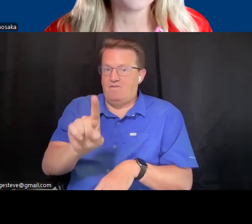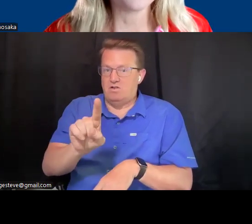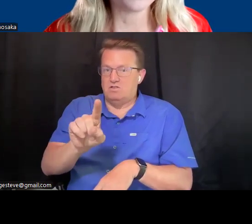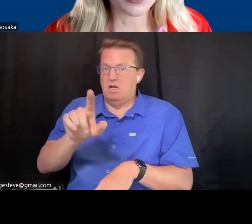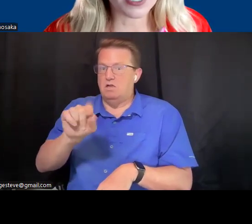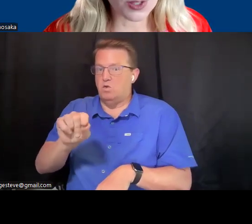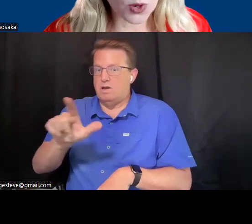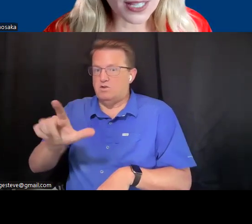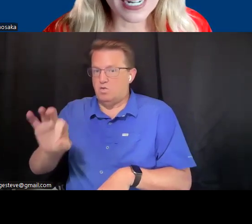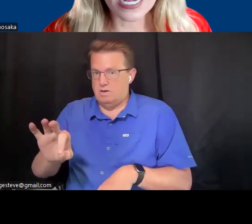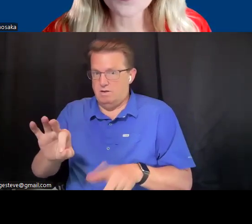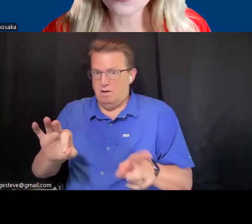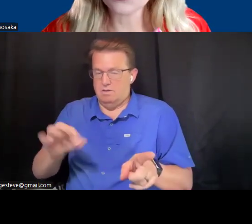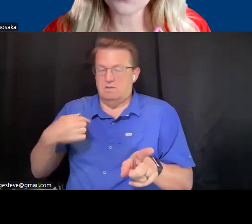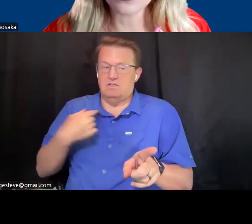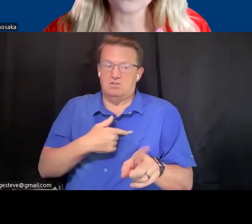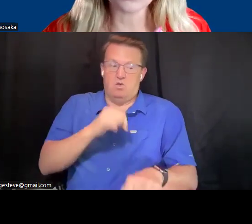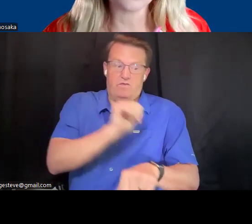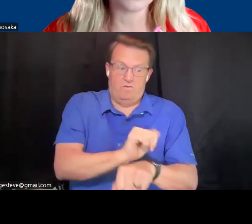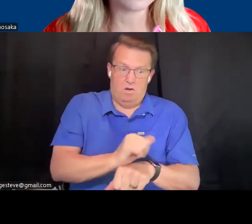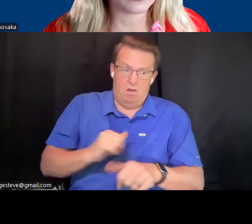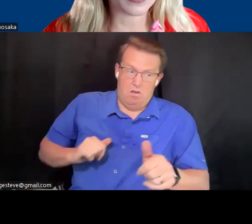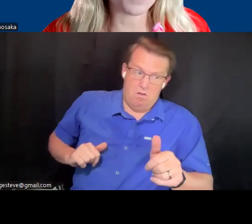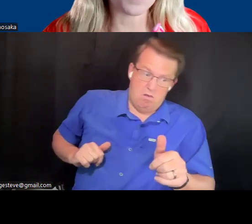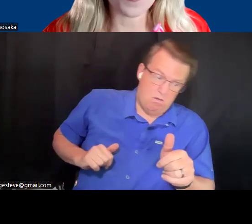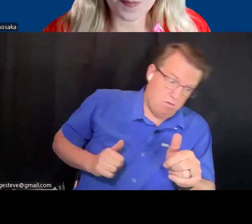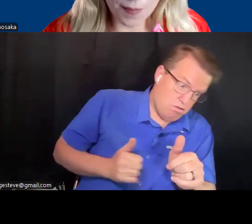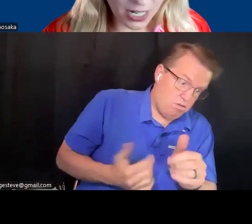we've done the work leading up to this point, which was